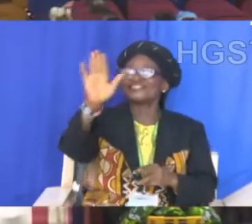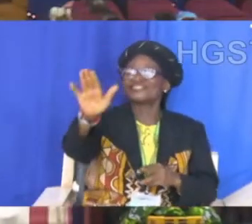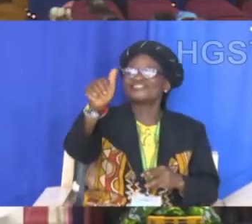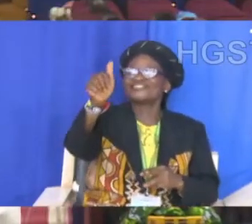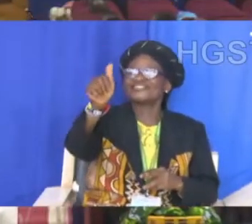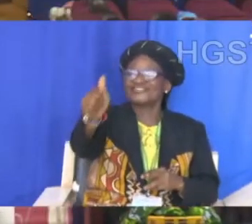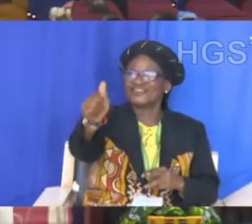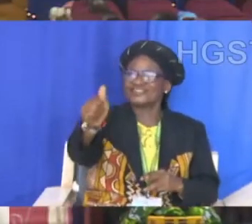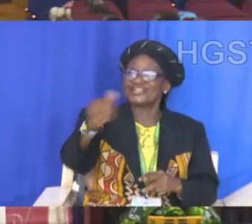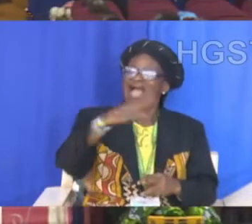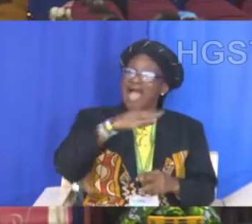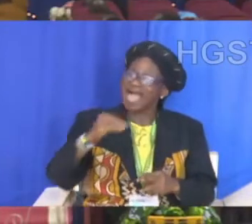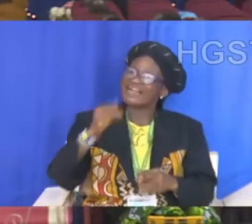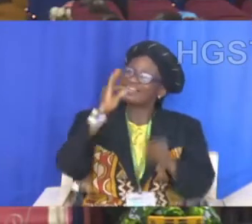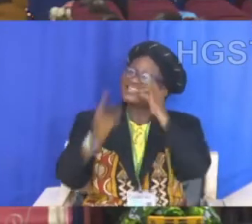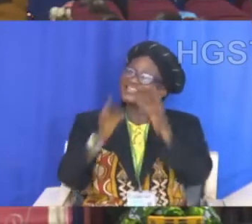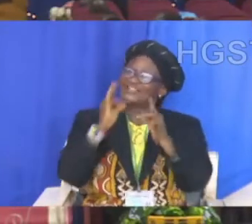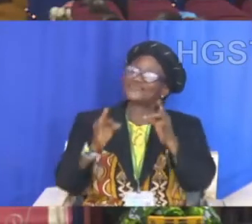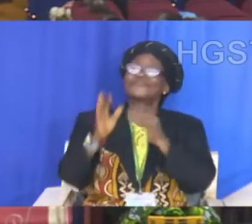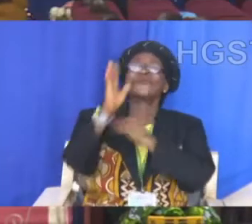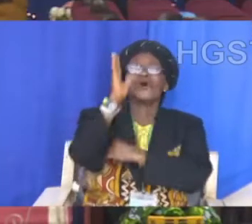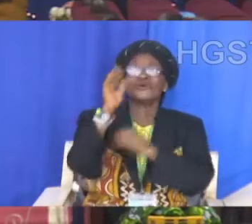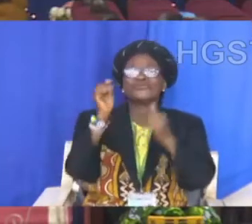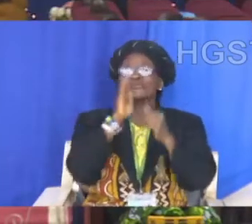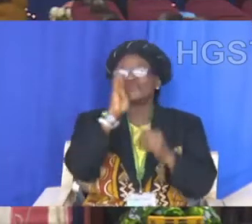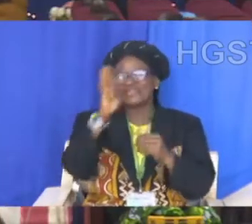And if God be for us,